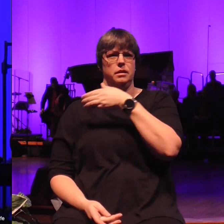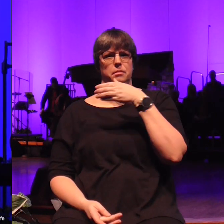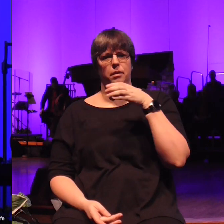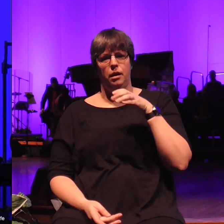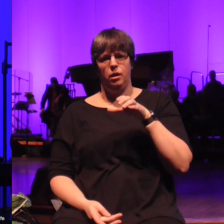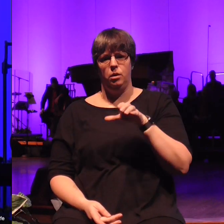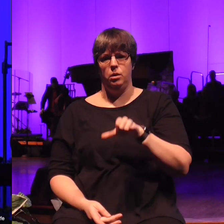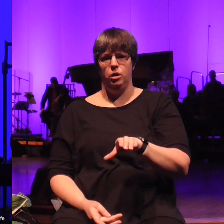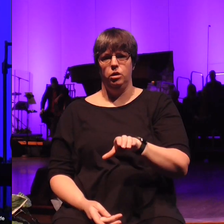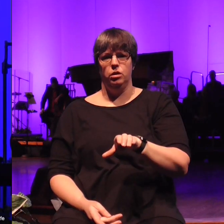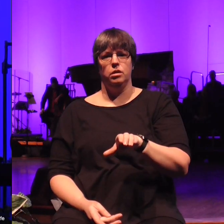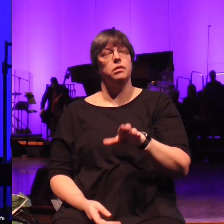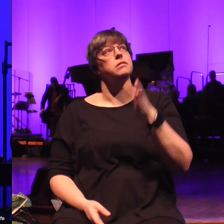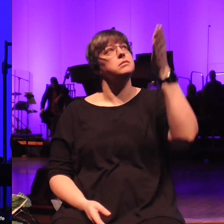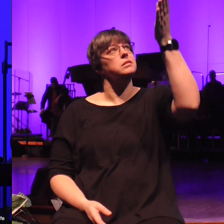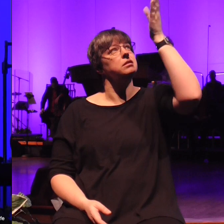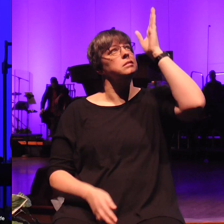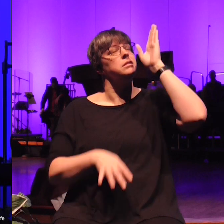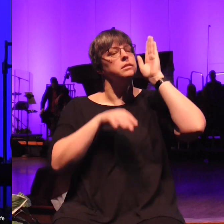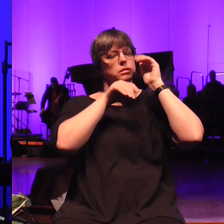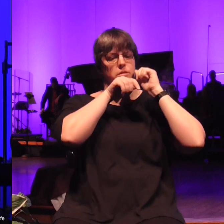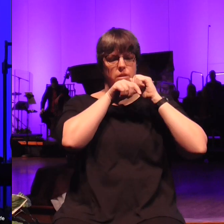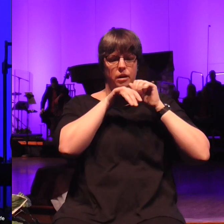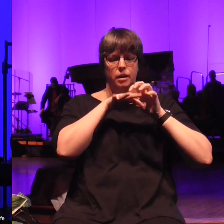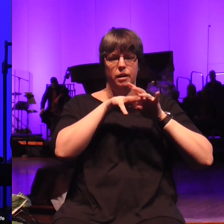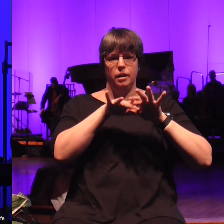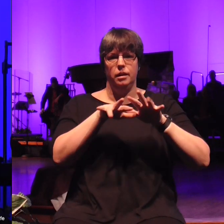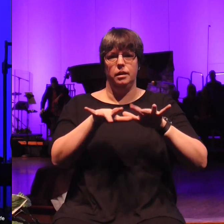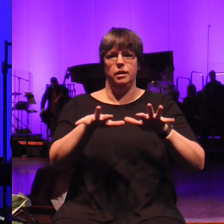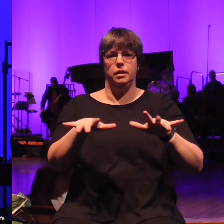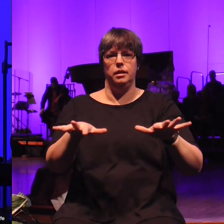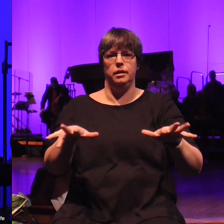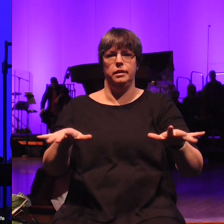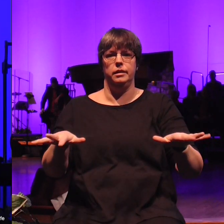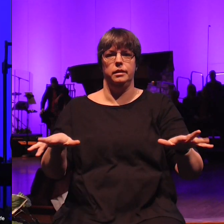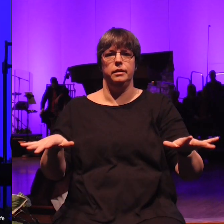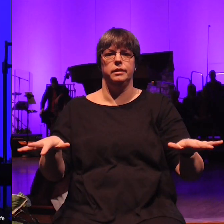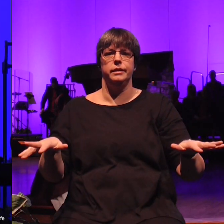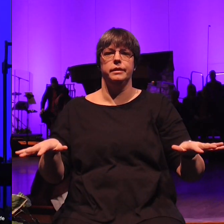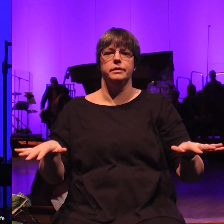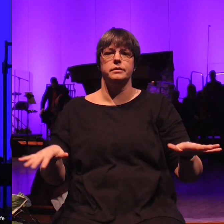the mighty power and the